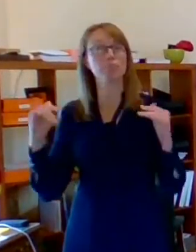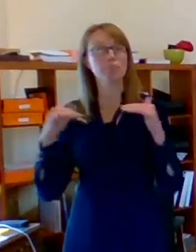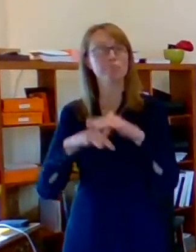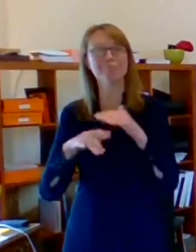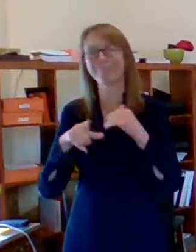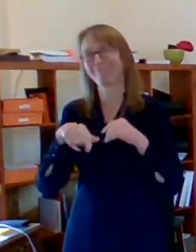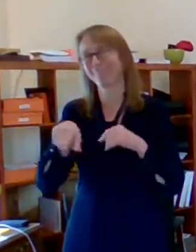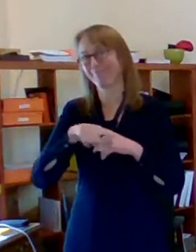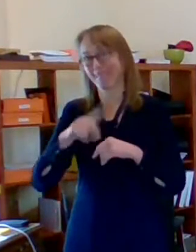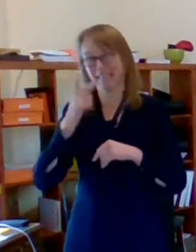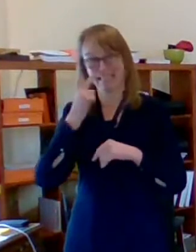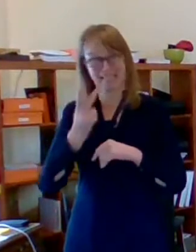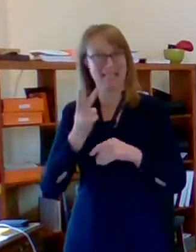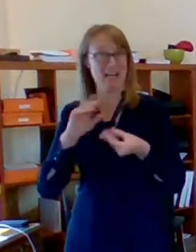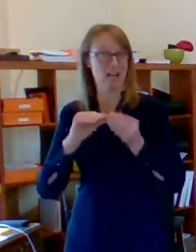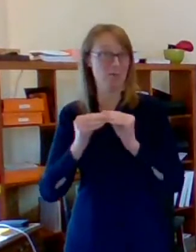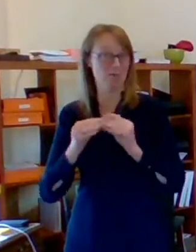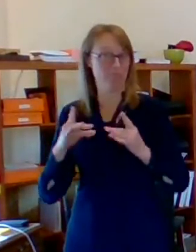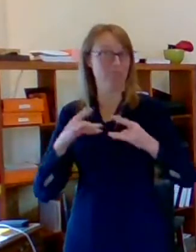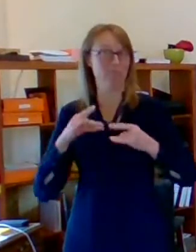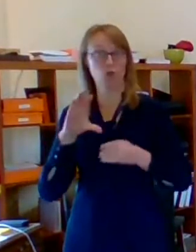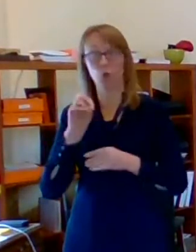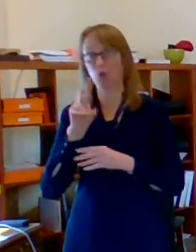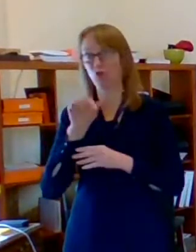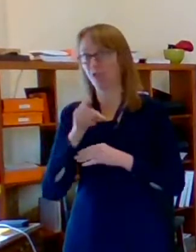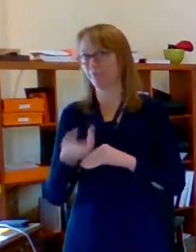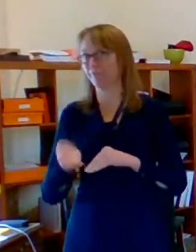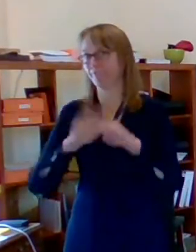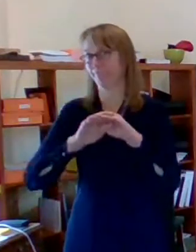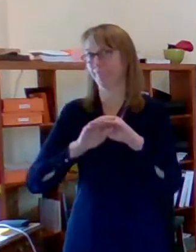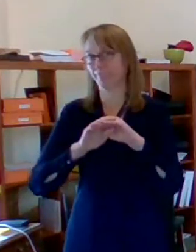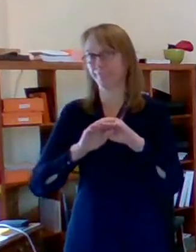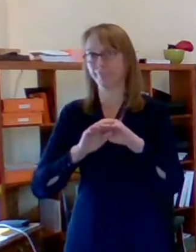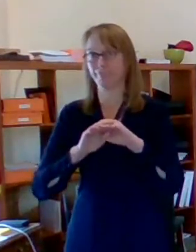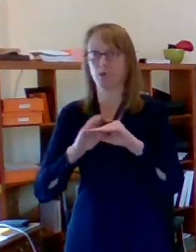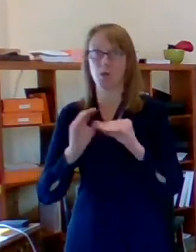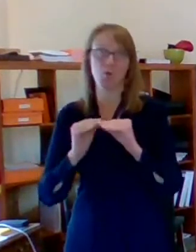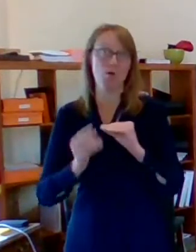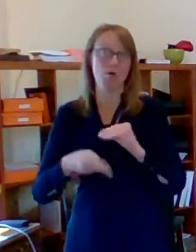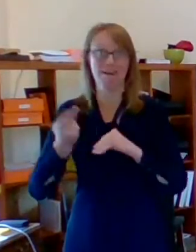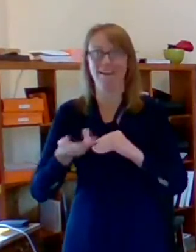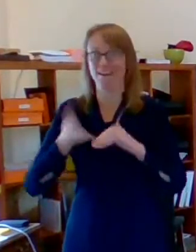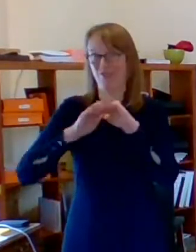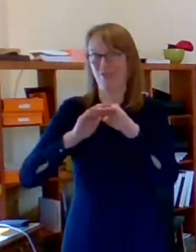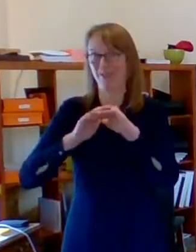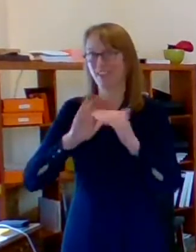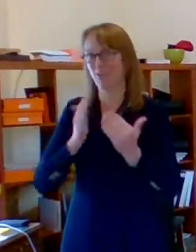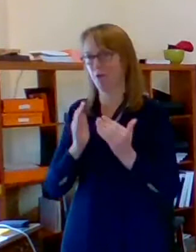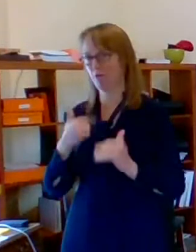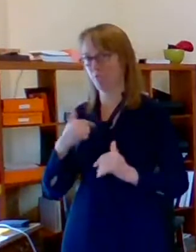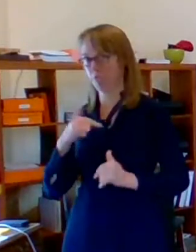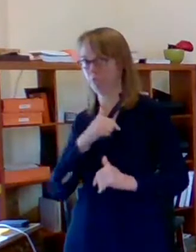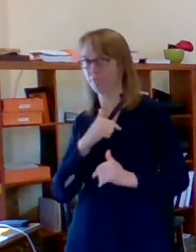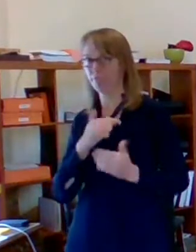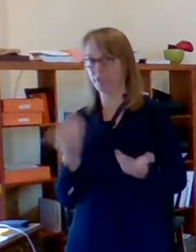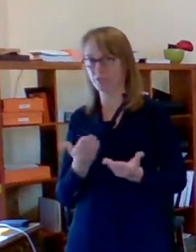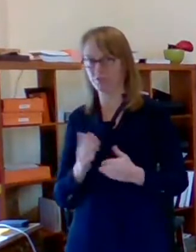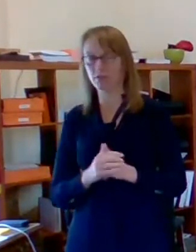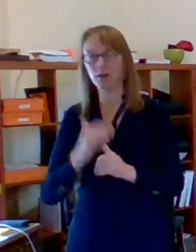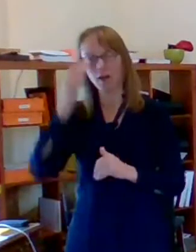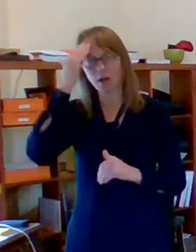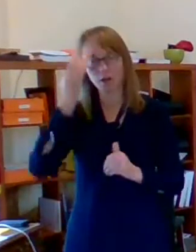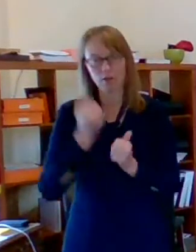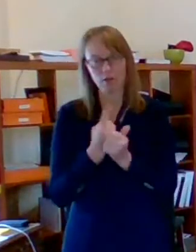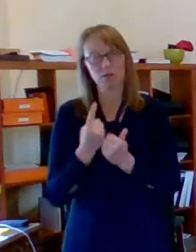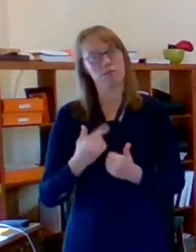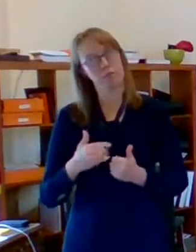even more, even higher increases than we are. So I know that everyone is tired of this.